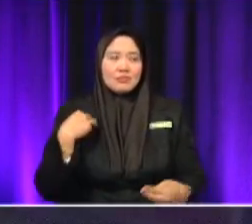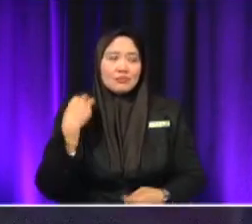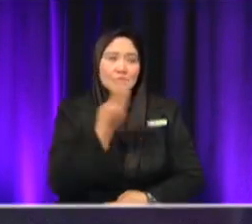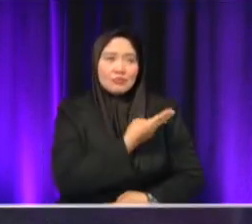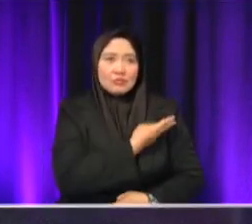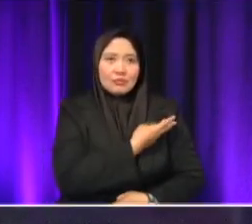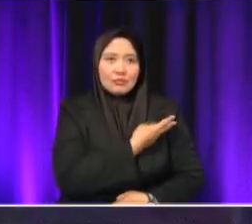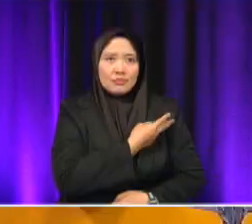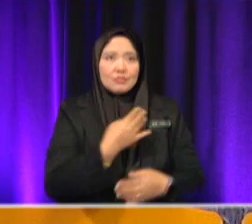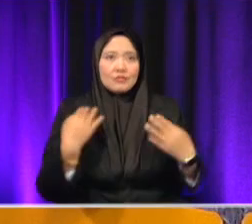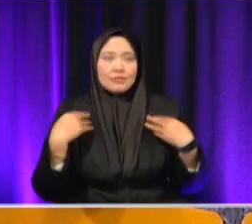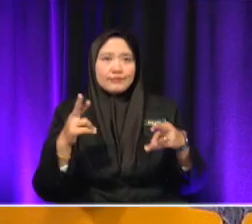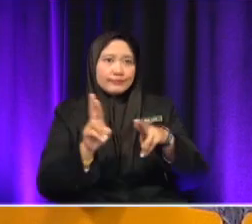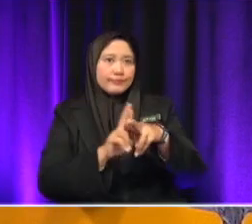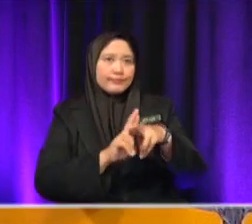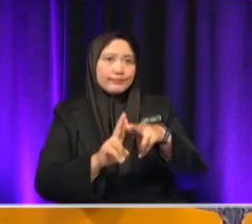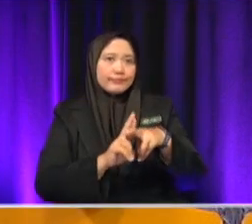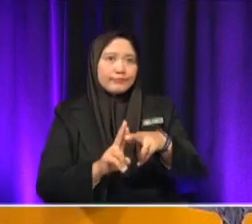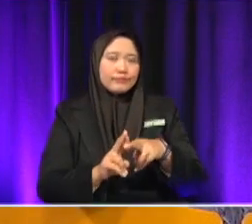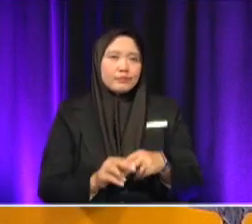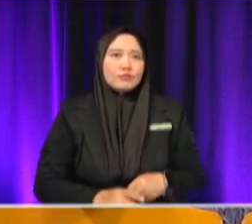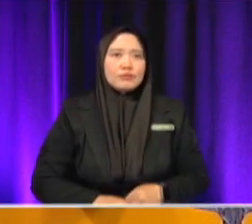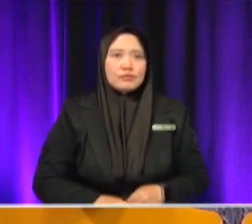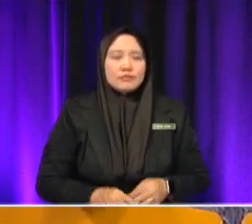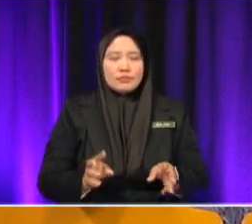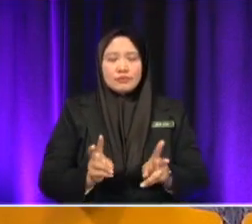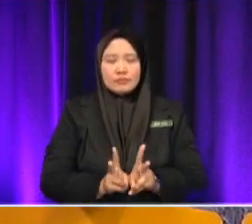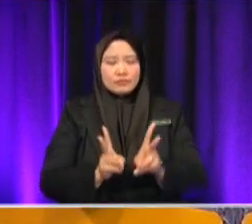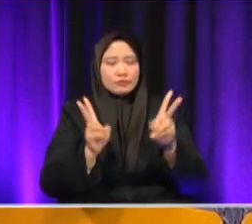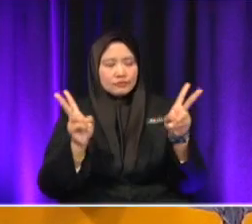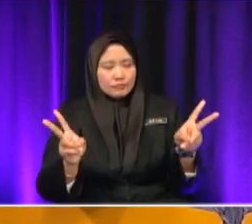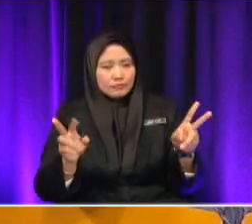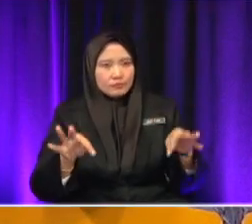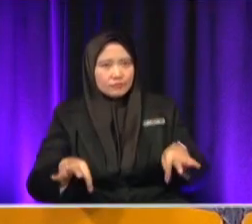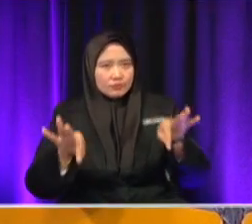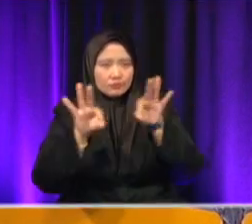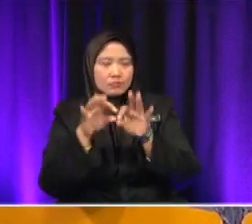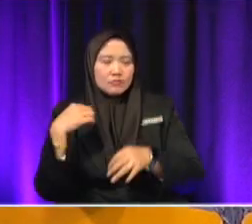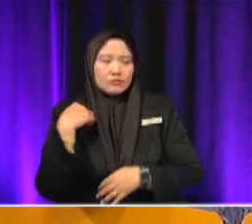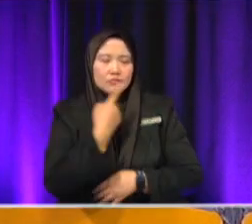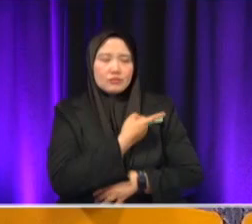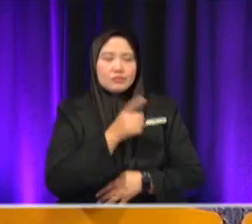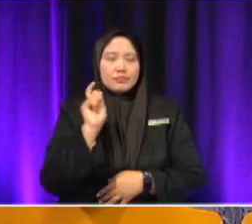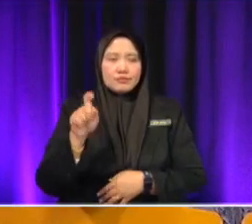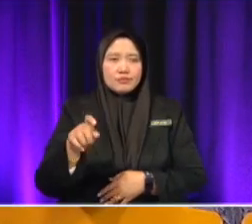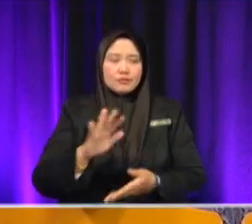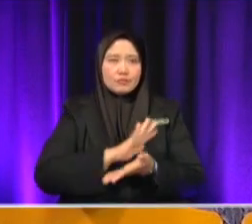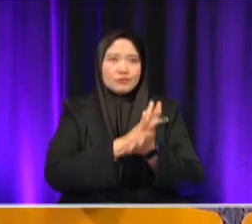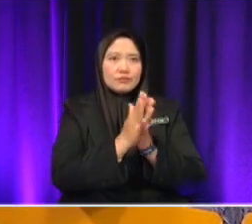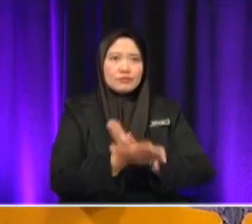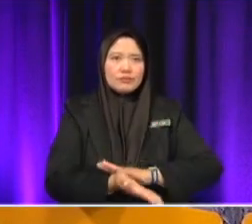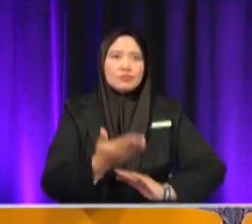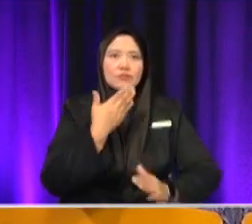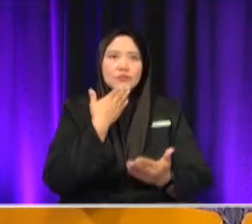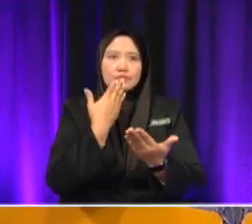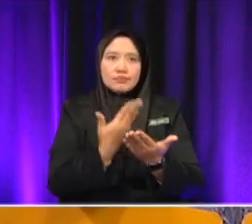please? Okay, so for our lesson today, it is very important for us to be kind. I think that's number 1. And